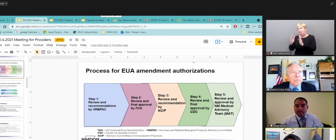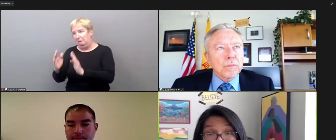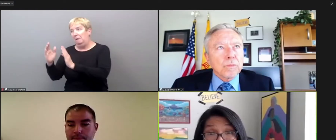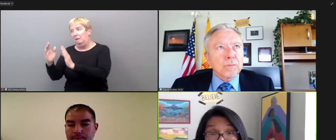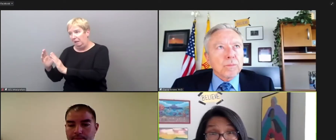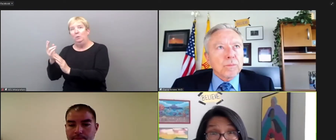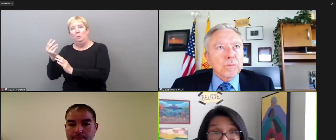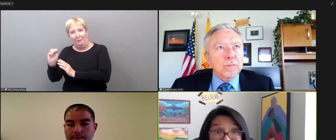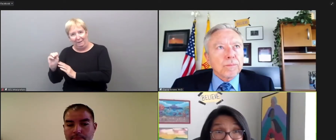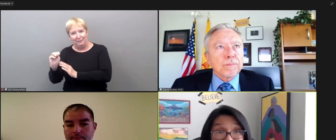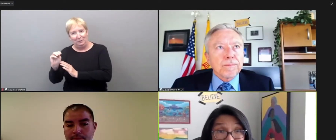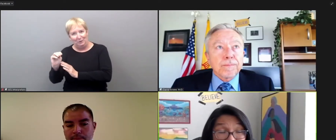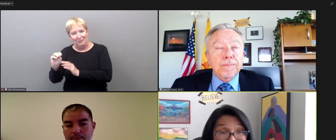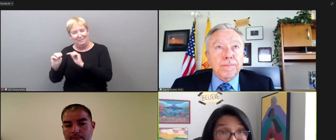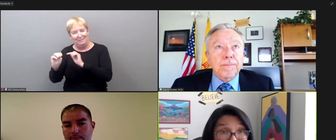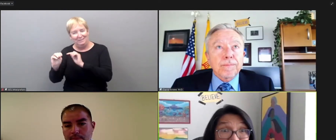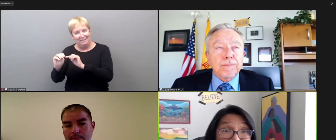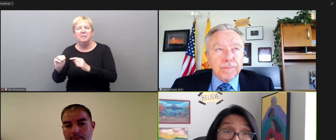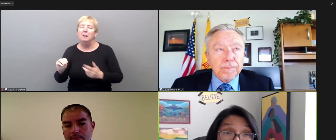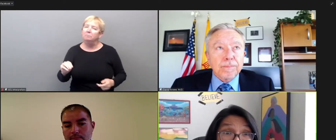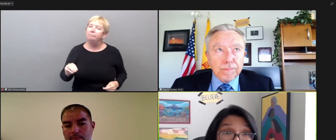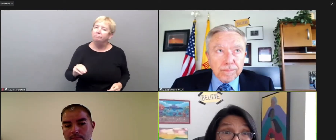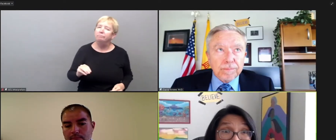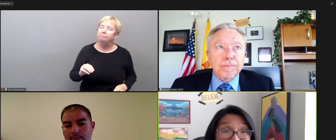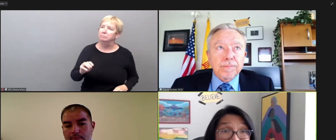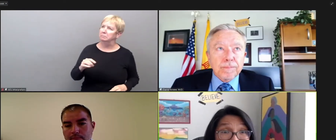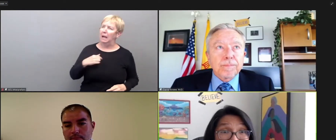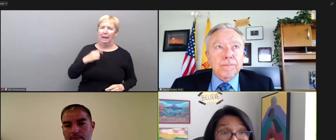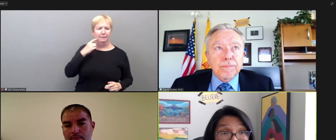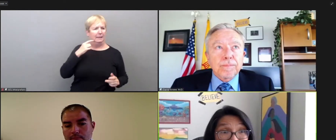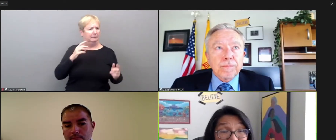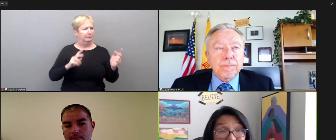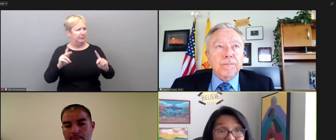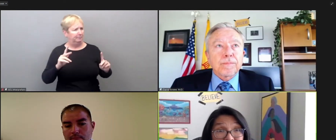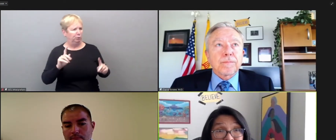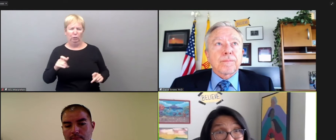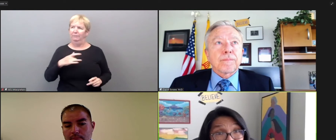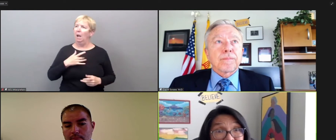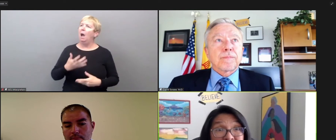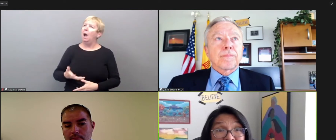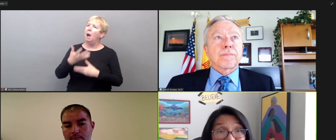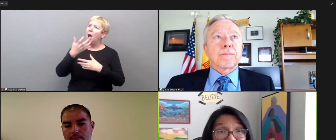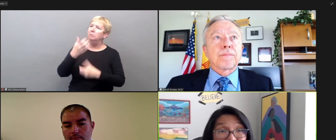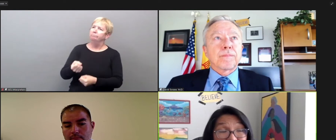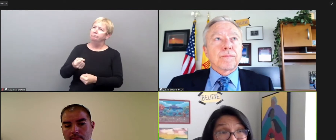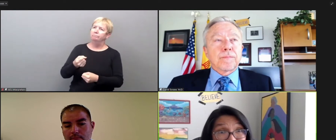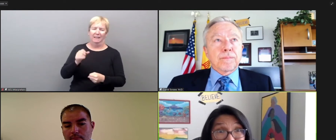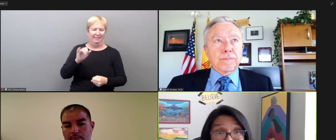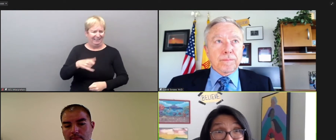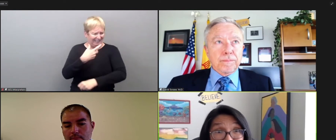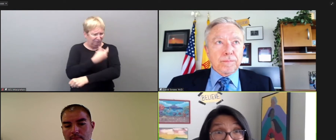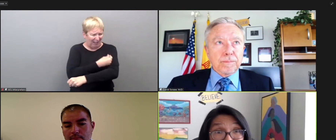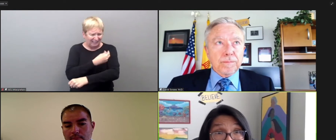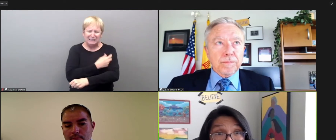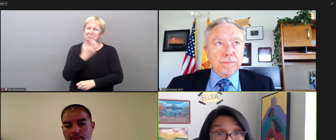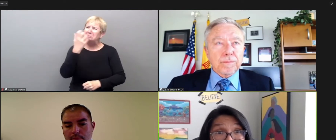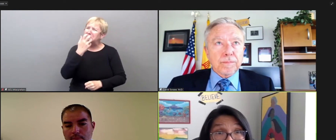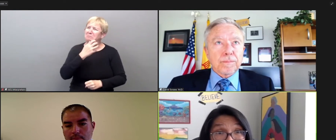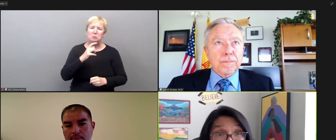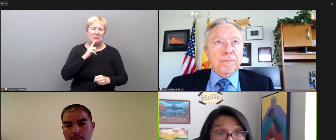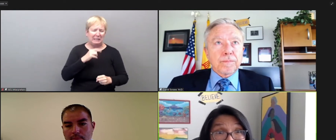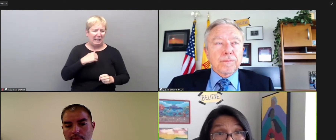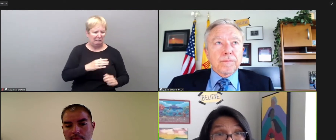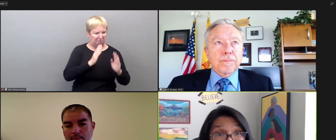I think that it's a reassuring thing for us to say, these vaccines have to go through really